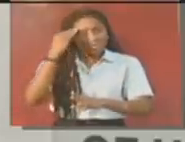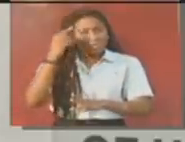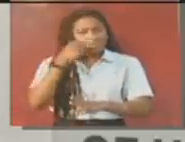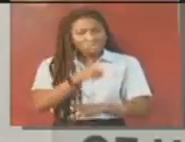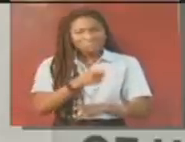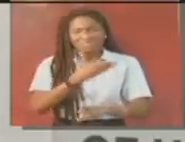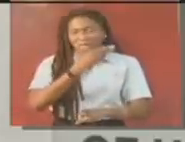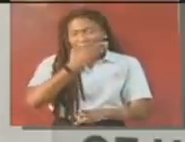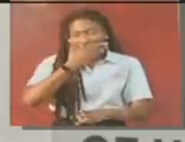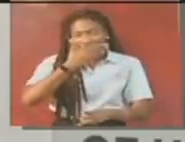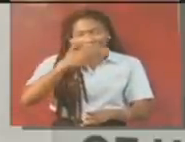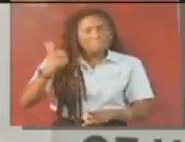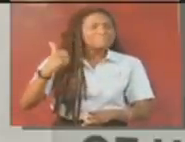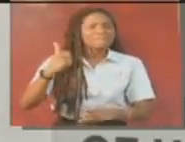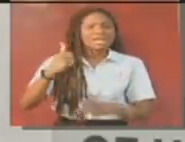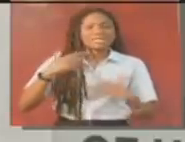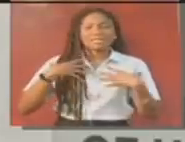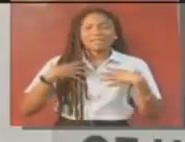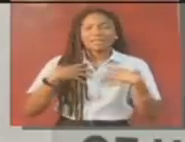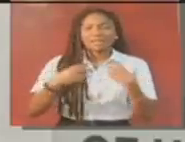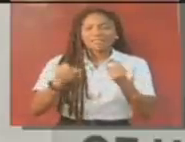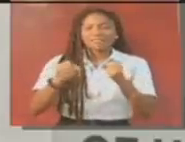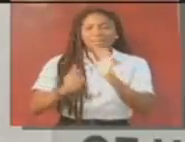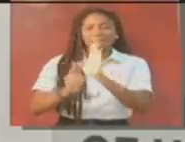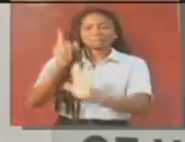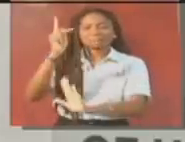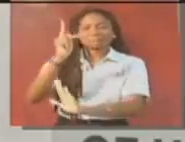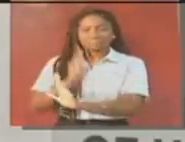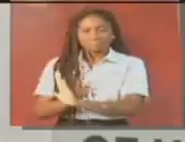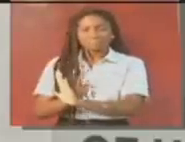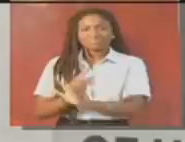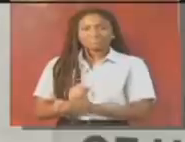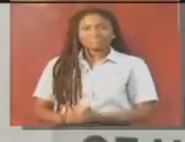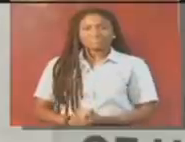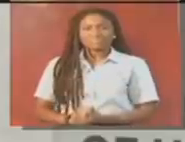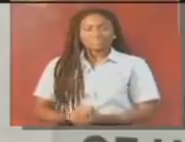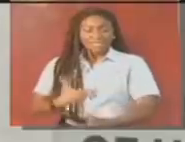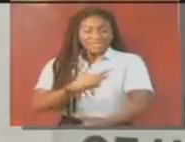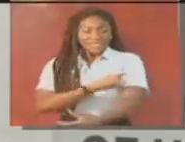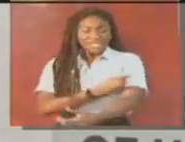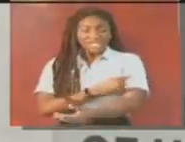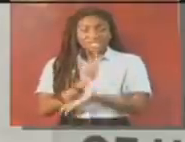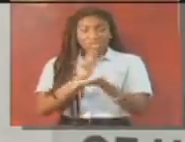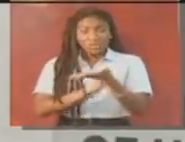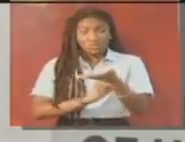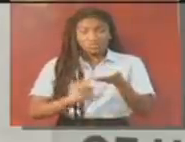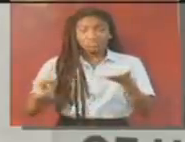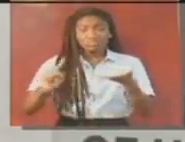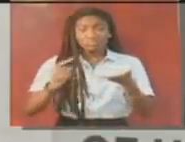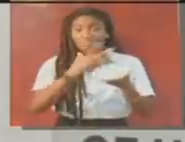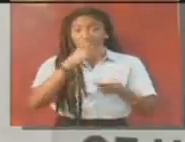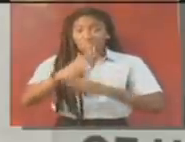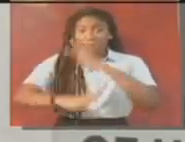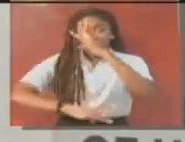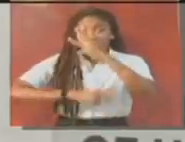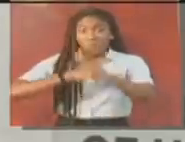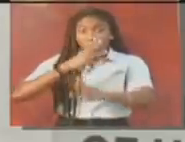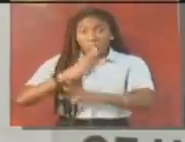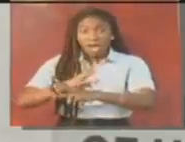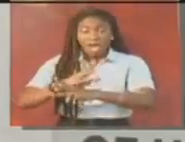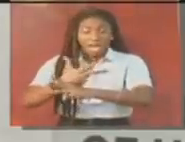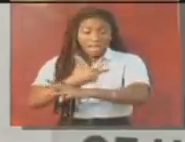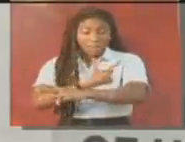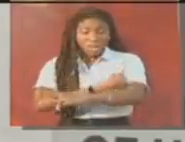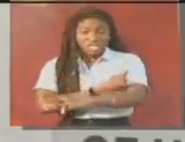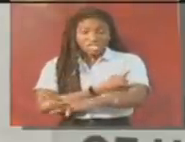cost-effective health interventions. Vaccination Week of the Americas and World Immunization Week are fully